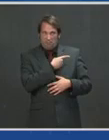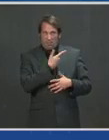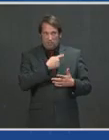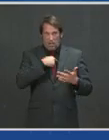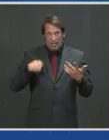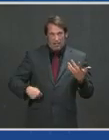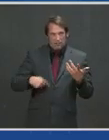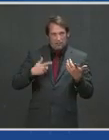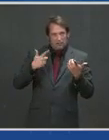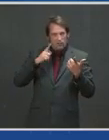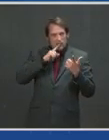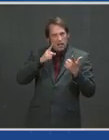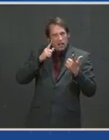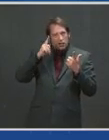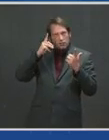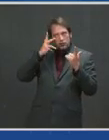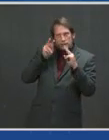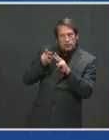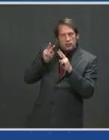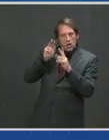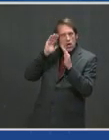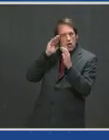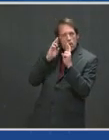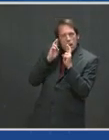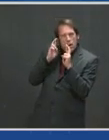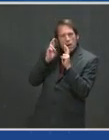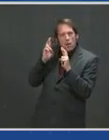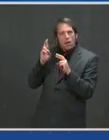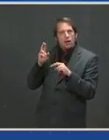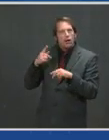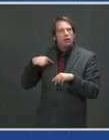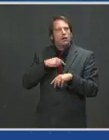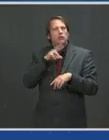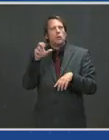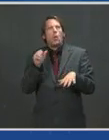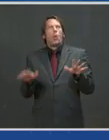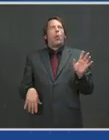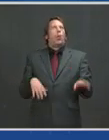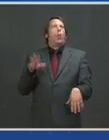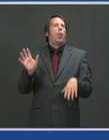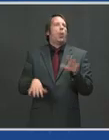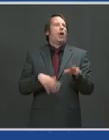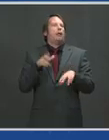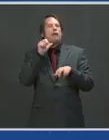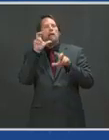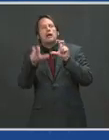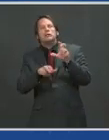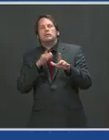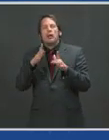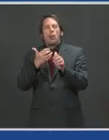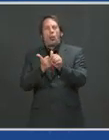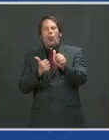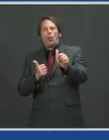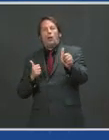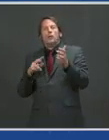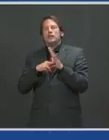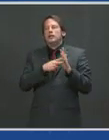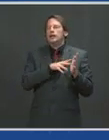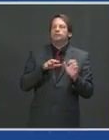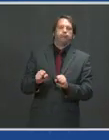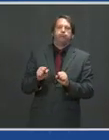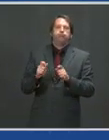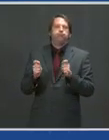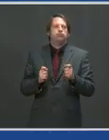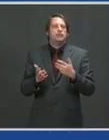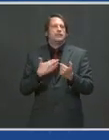We can't afford to prove them right. We have to show the world. Much more importantly, we have to